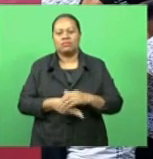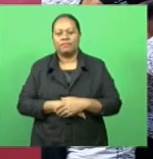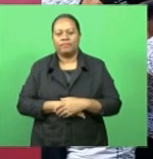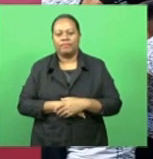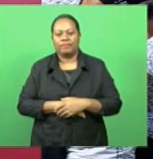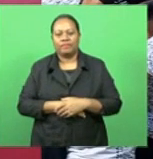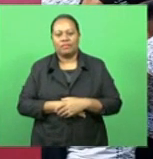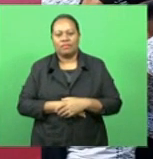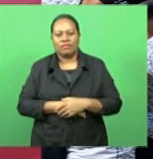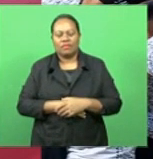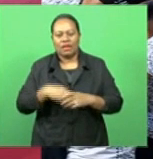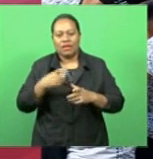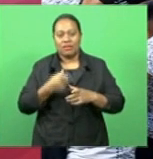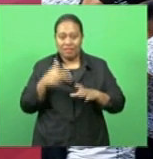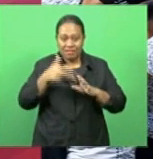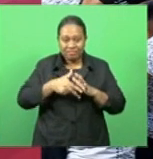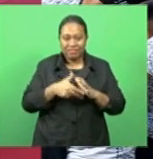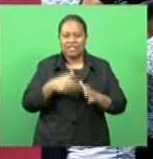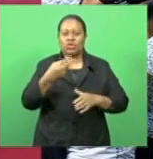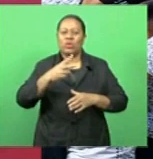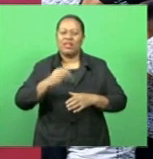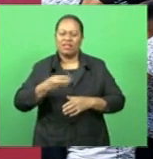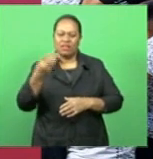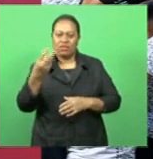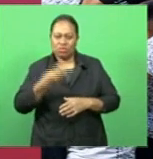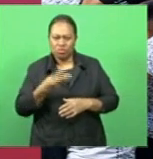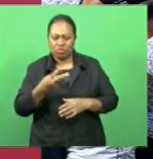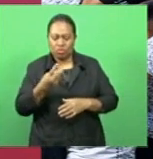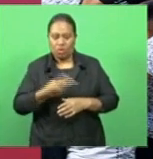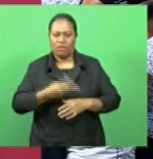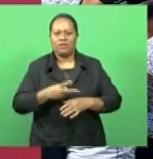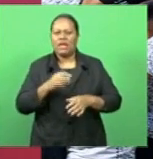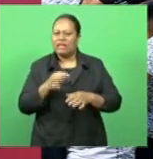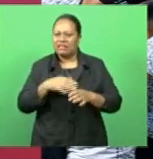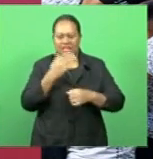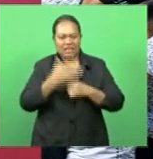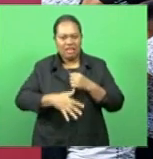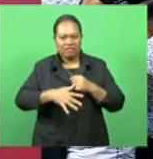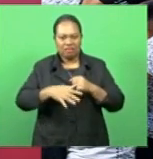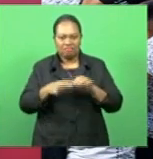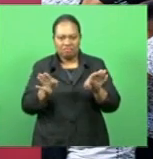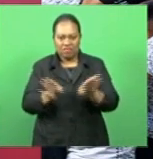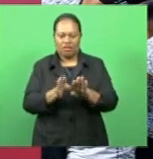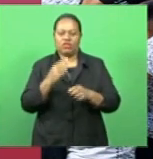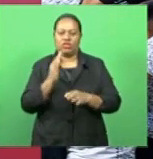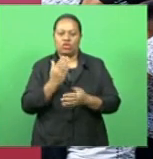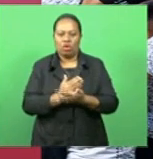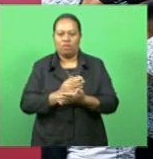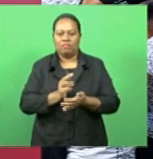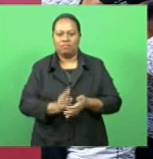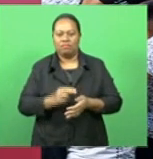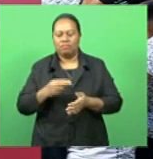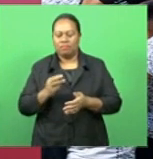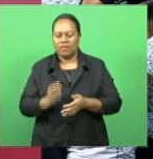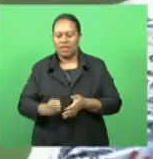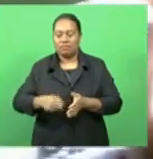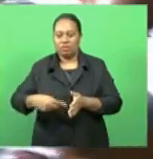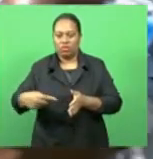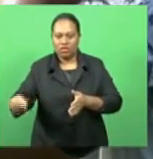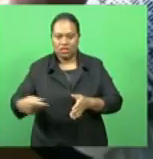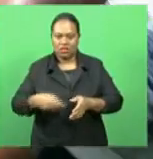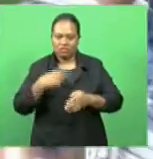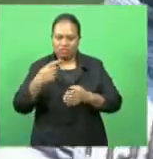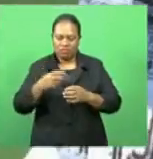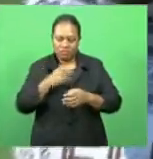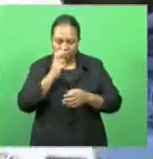After I was injured in 2012, that did not deter my goals and dream of one day representing Fiji in the Olympics. It has and